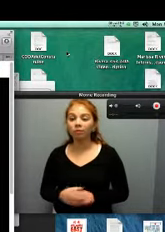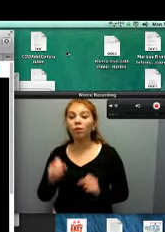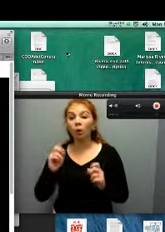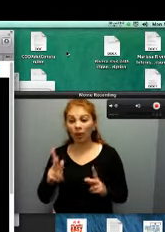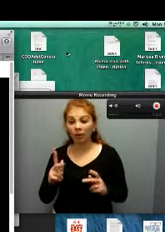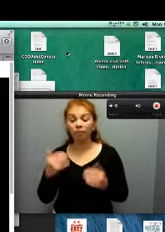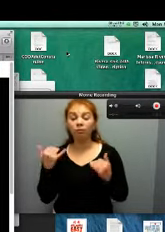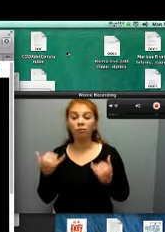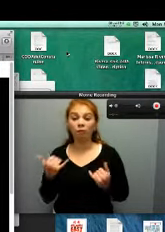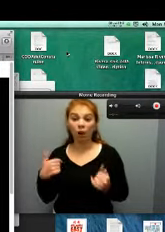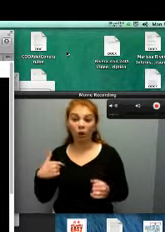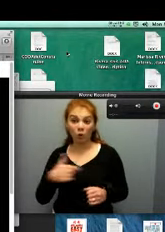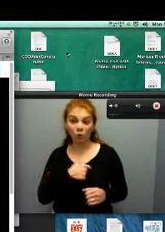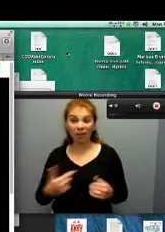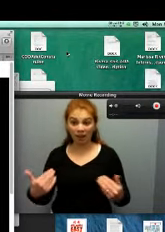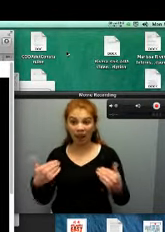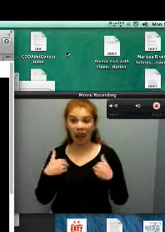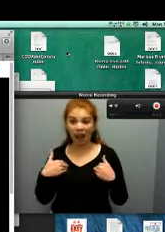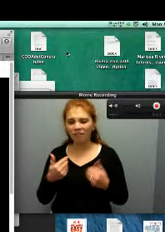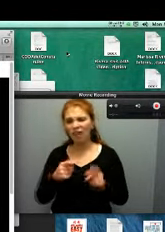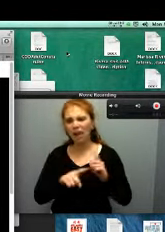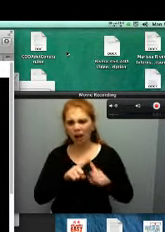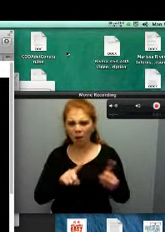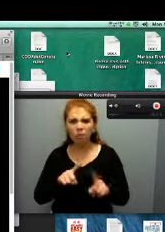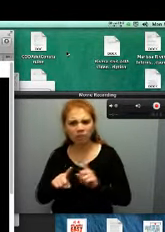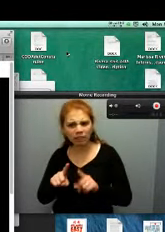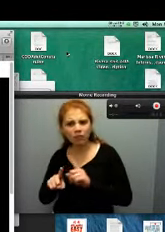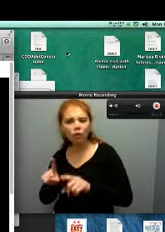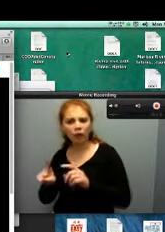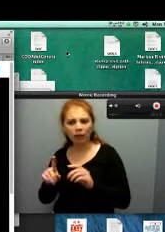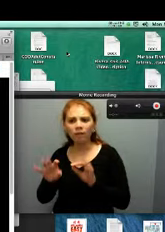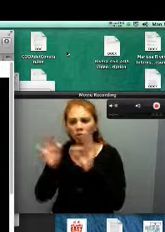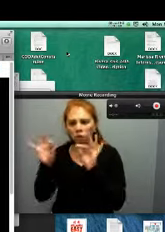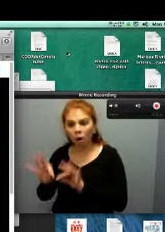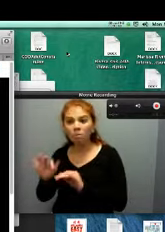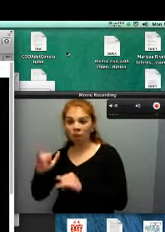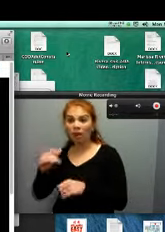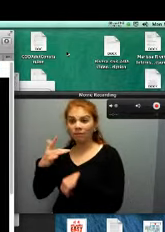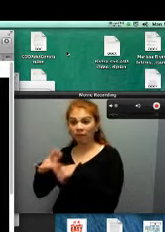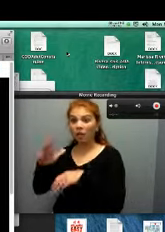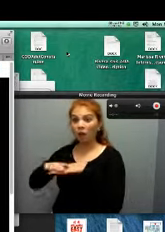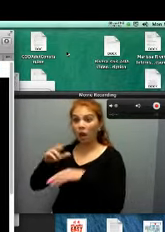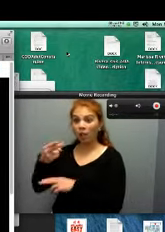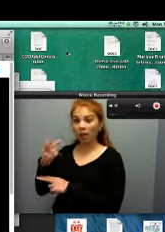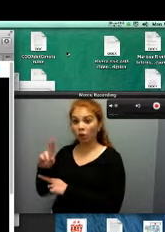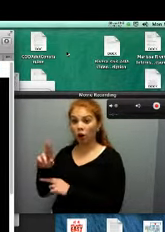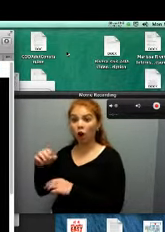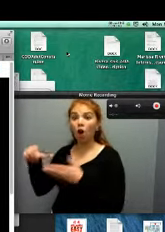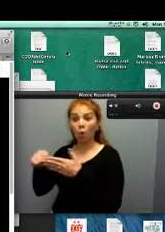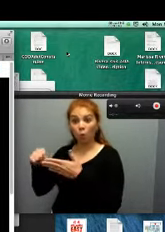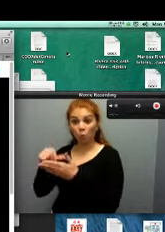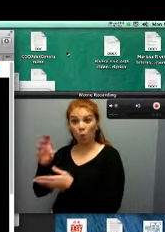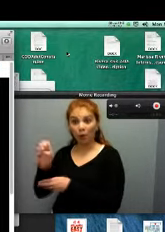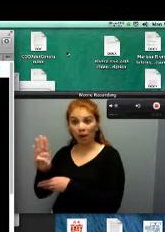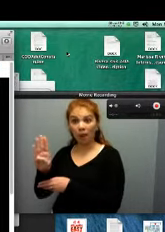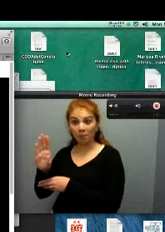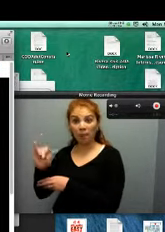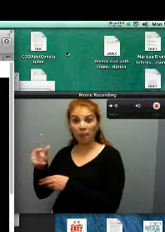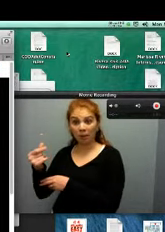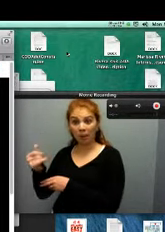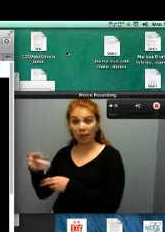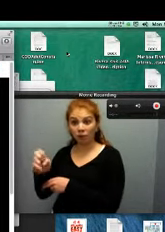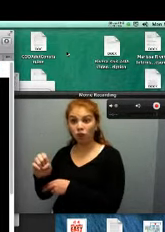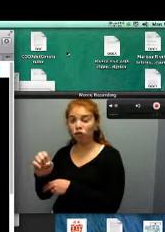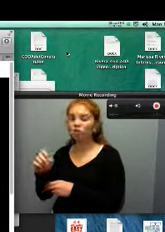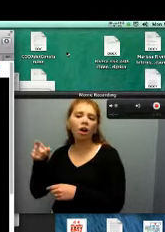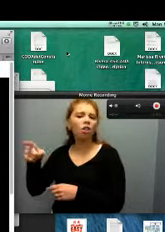Okay, we have a couple of different forms that are available on the HR webpage. The forms are a tool. You